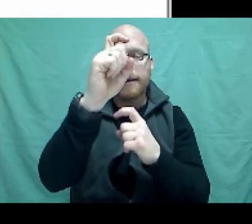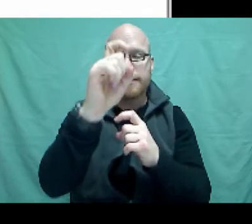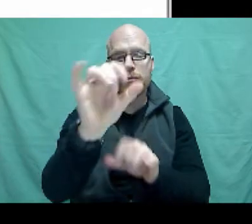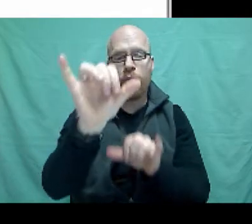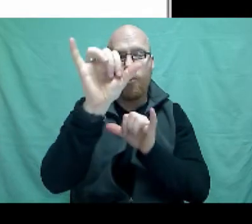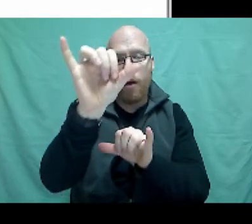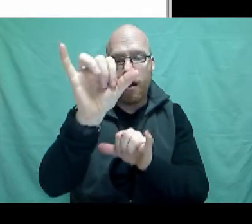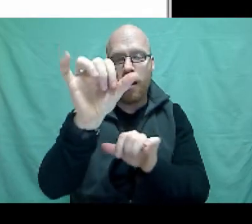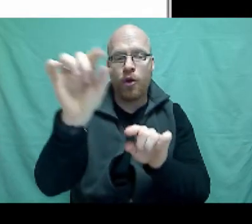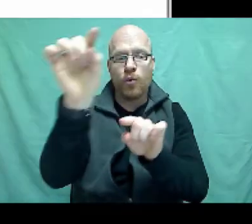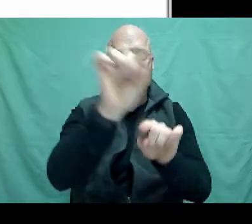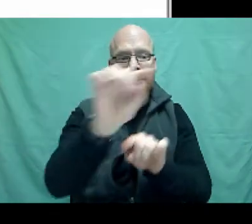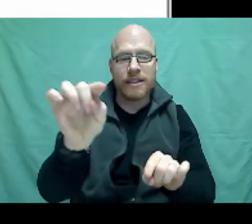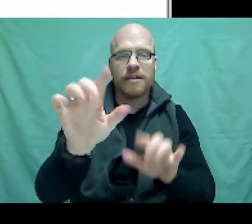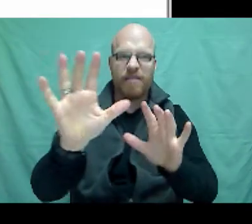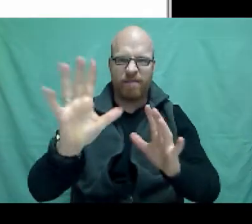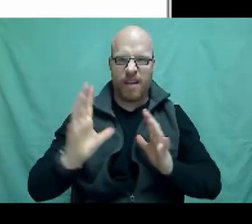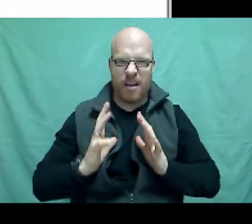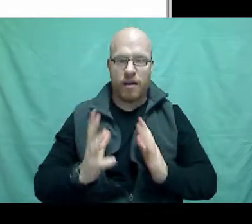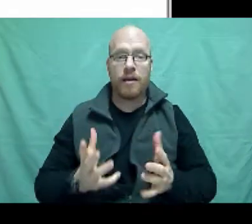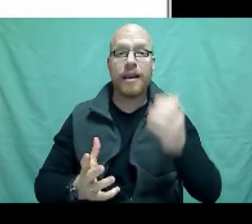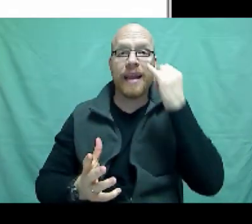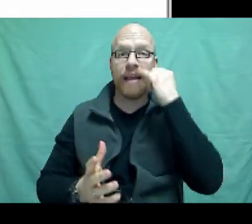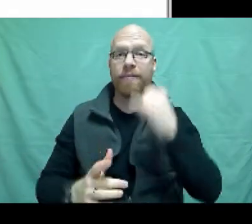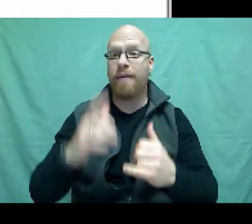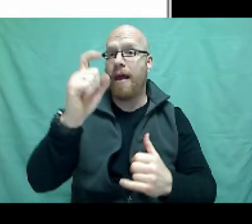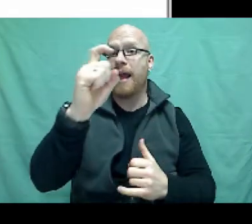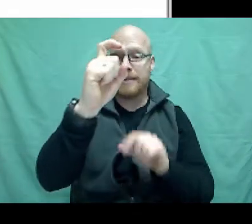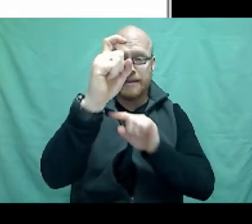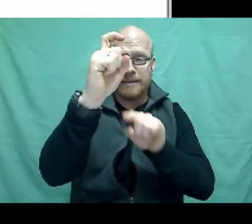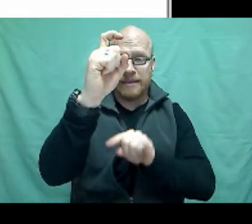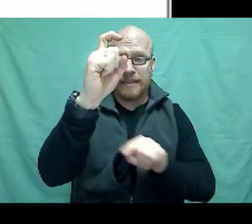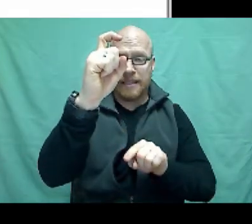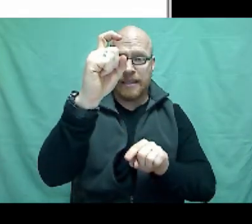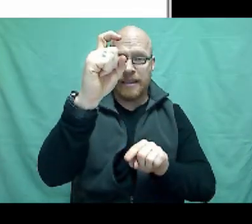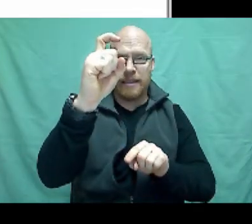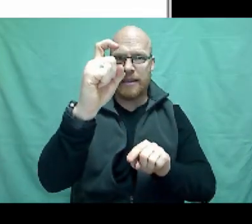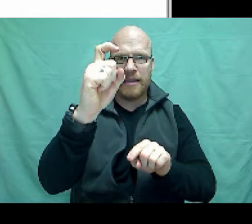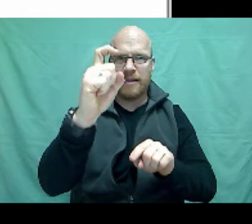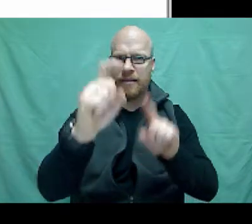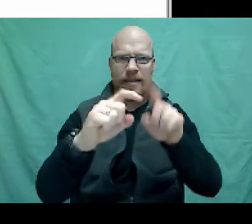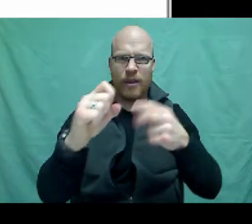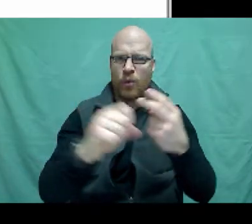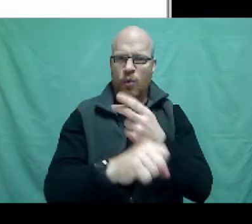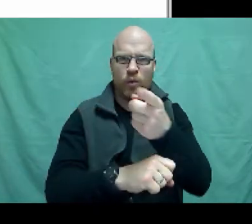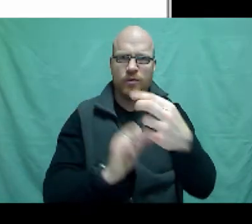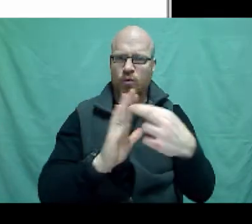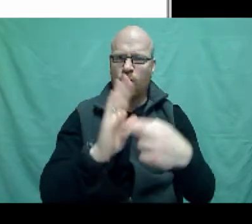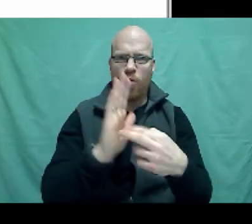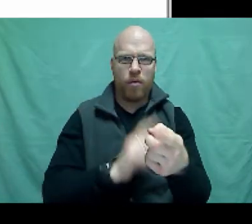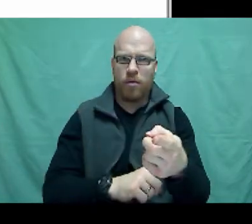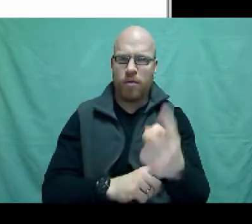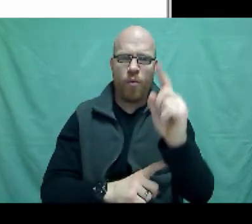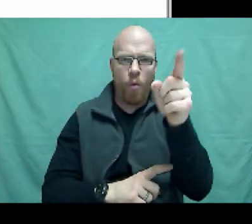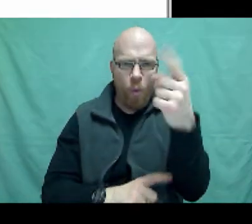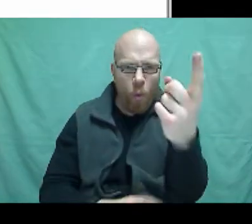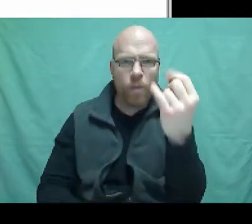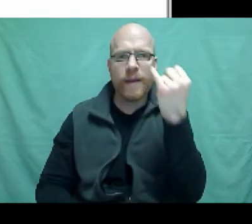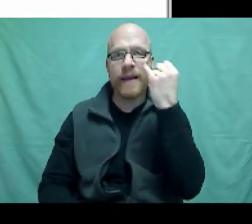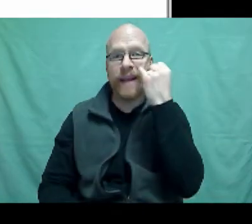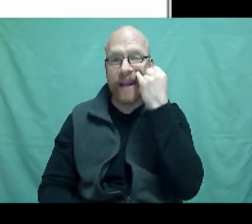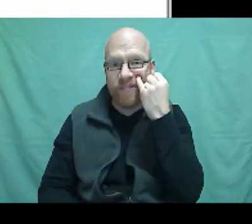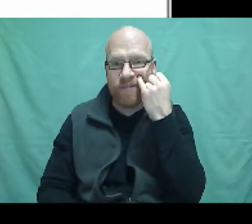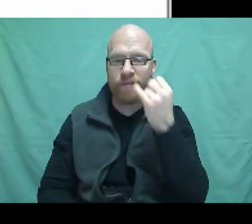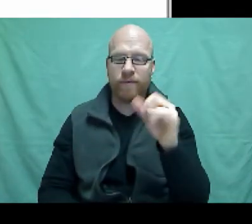5 and the two different exponents are there, or x's and y's or z's, it's fine. We apply our rule. If we have x